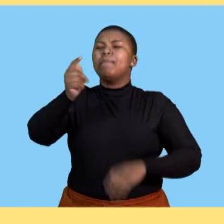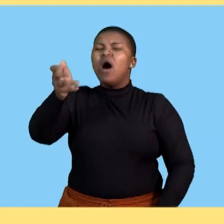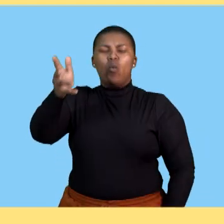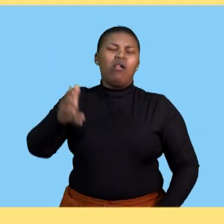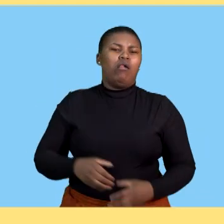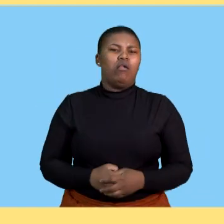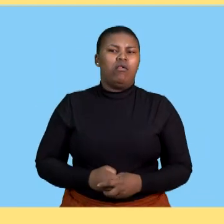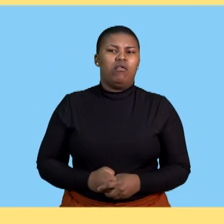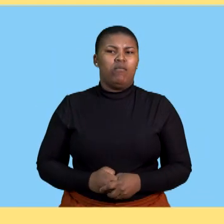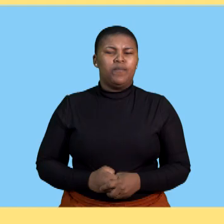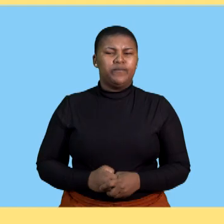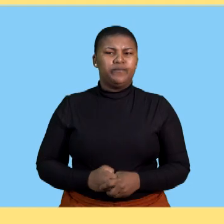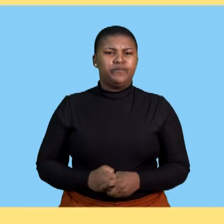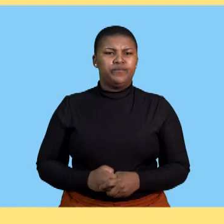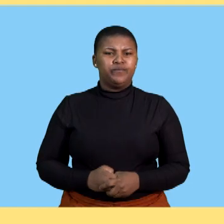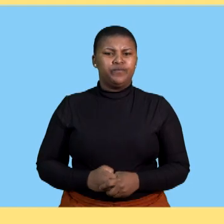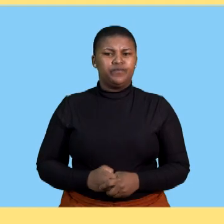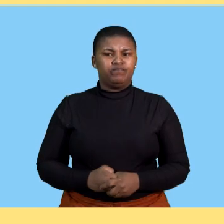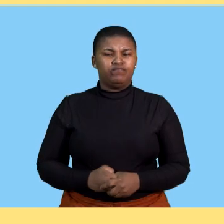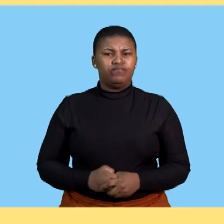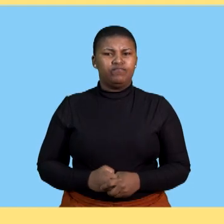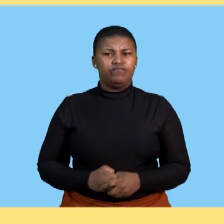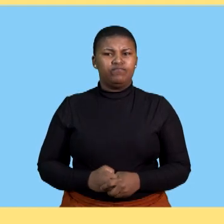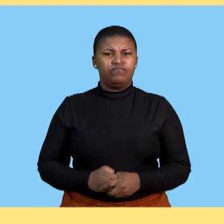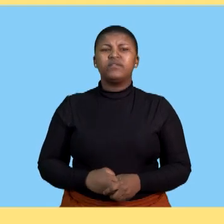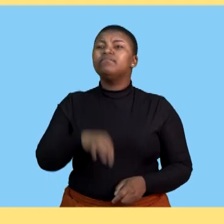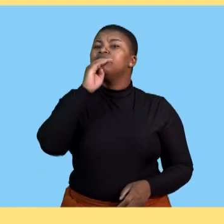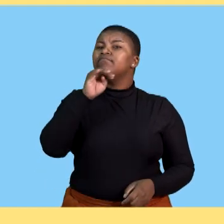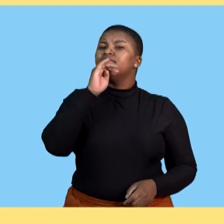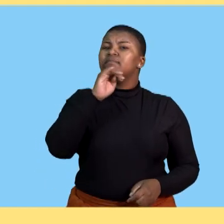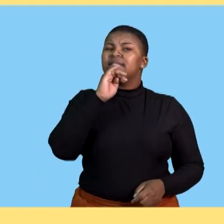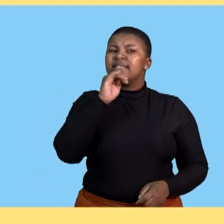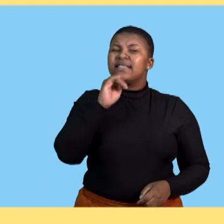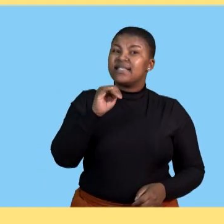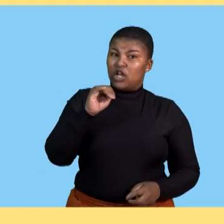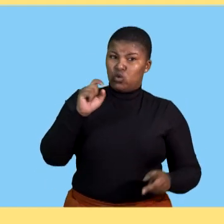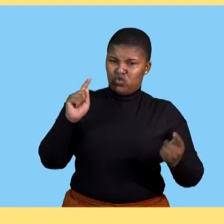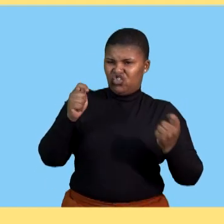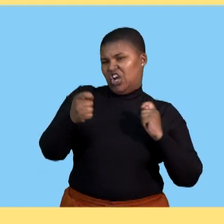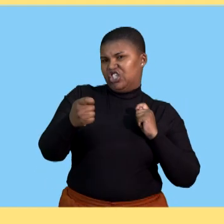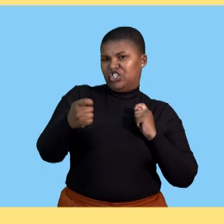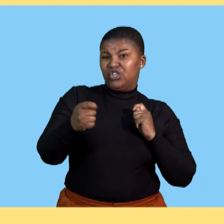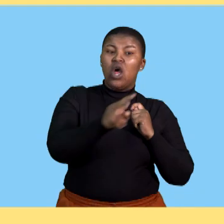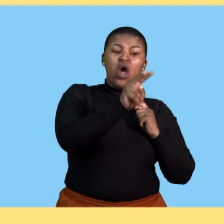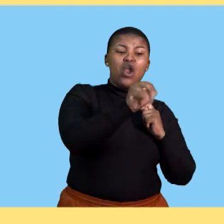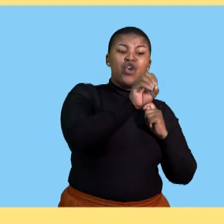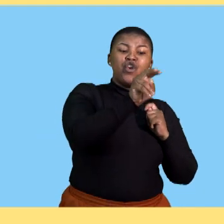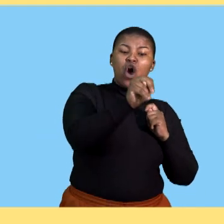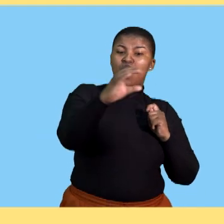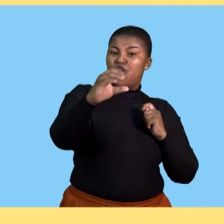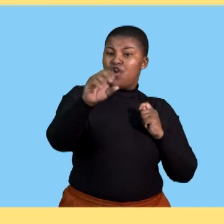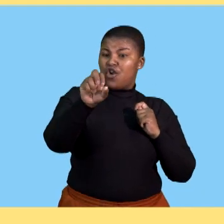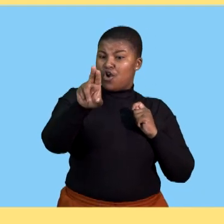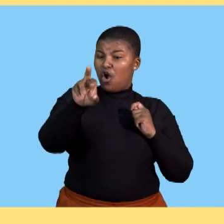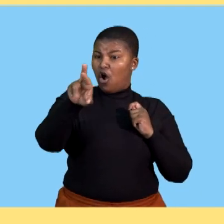financial period, that is within the next 12 months. So it means it will stop being a non-current liability and it becomes